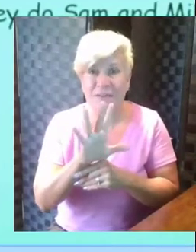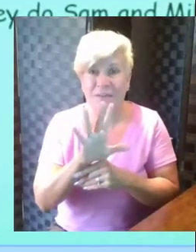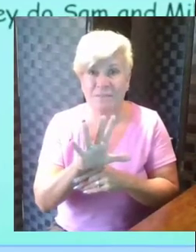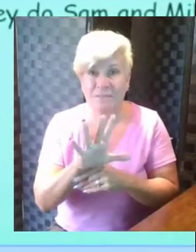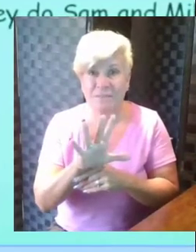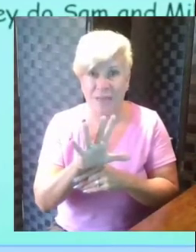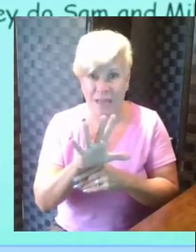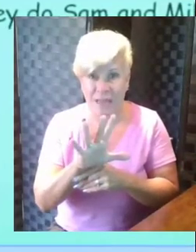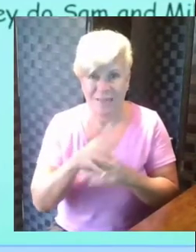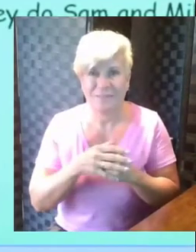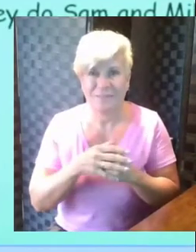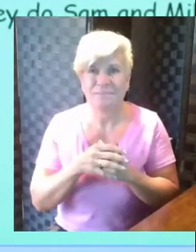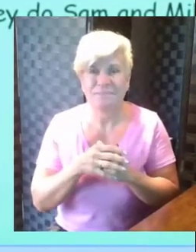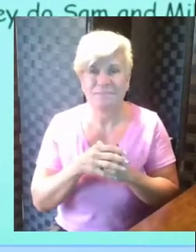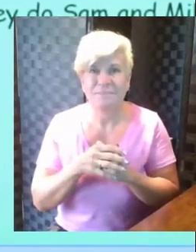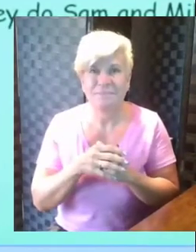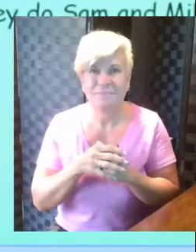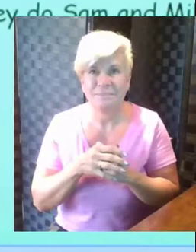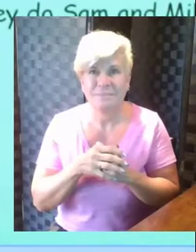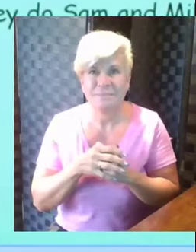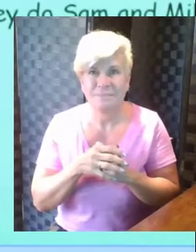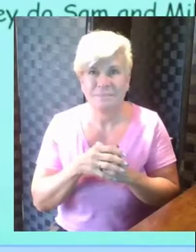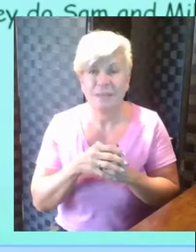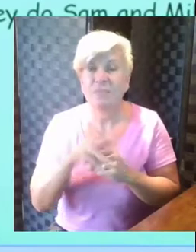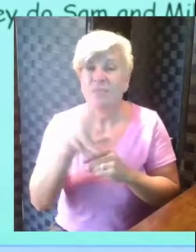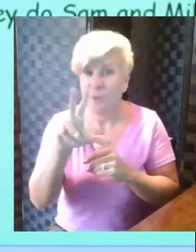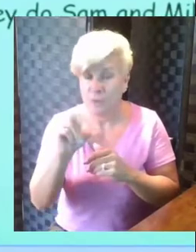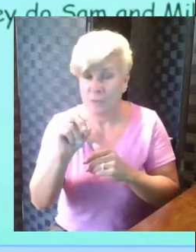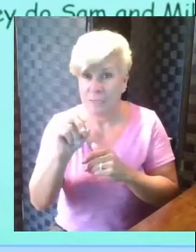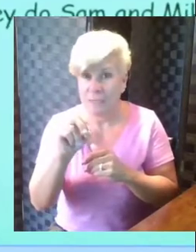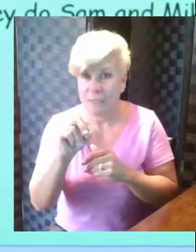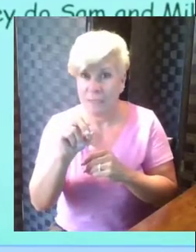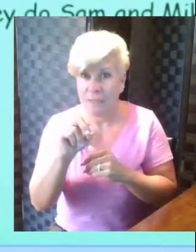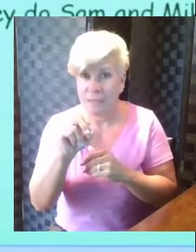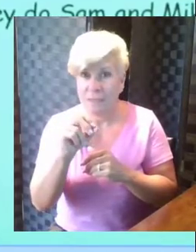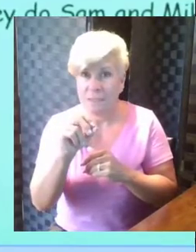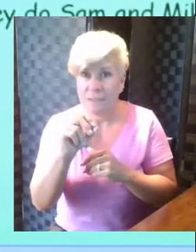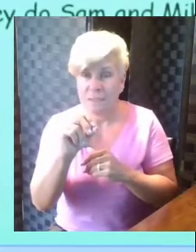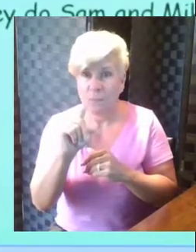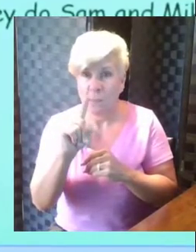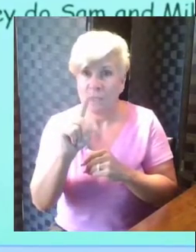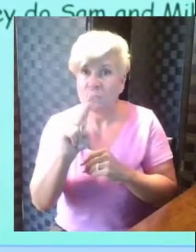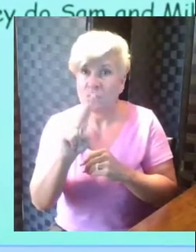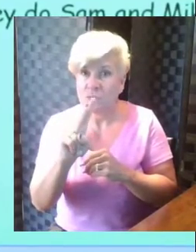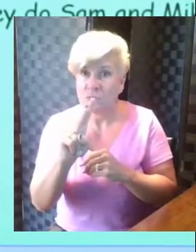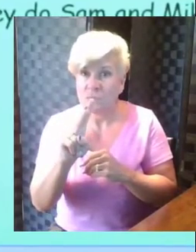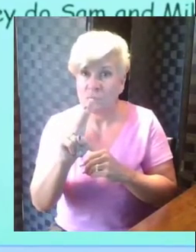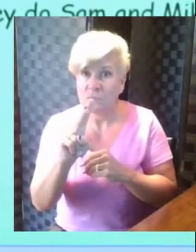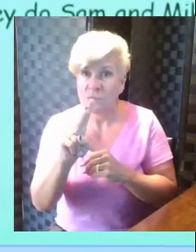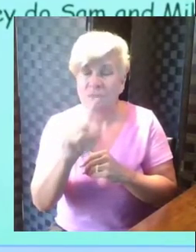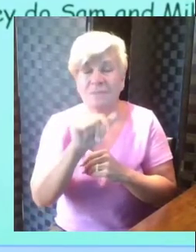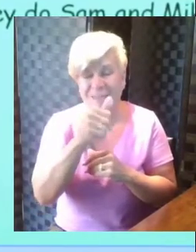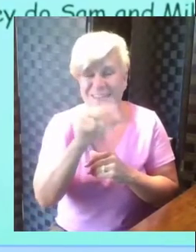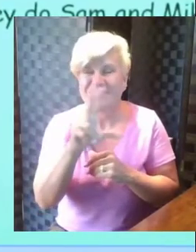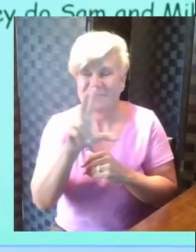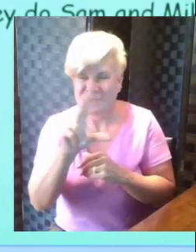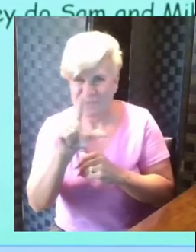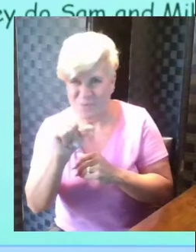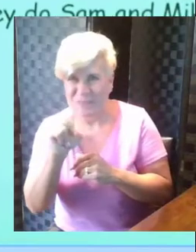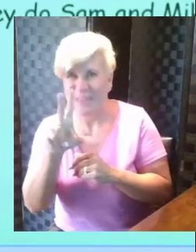4, 5. And I'm going to do 30 now. 1, or 10,